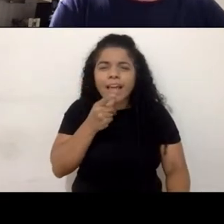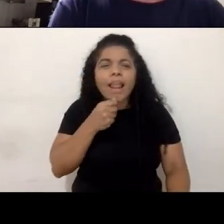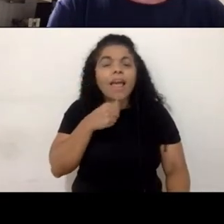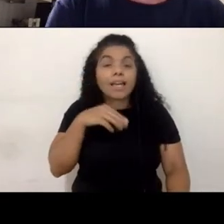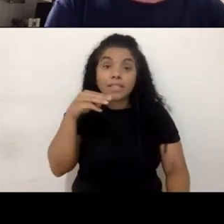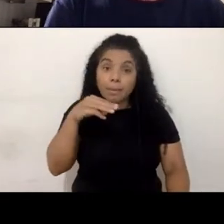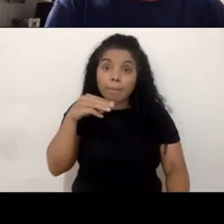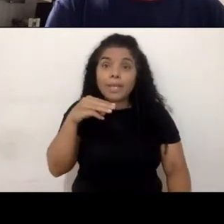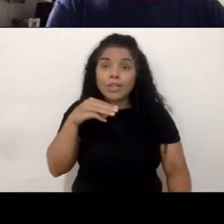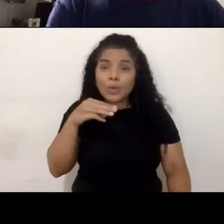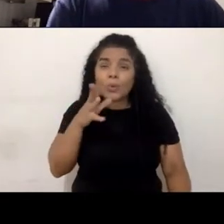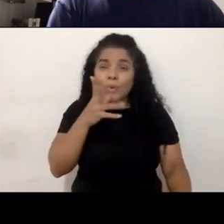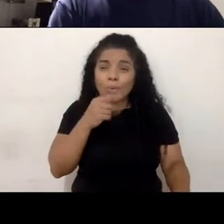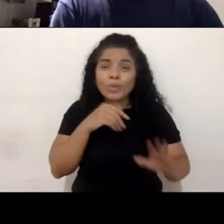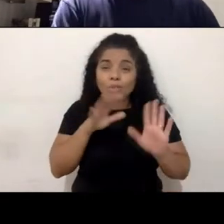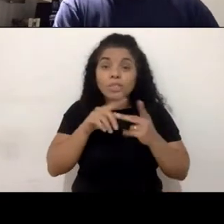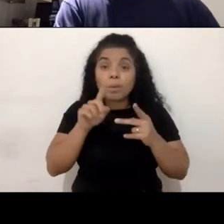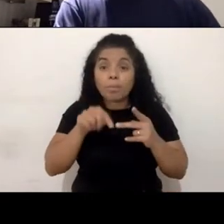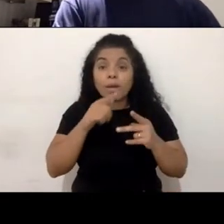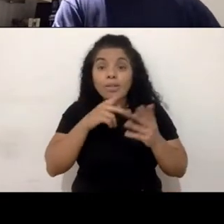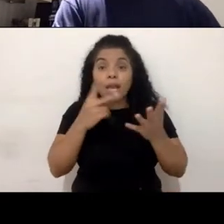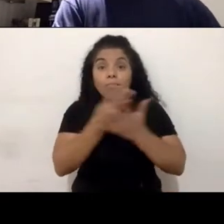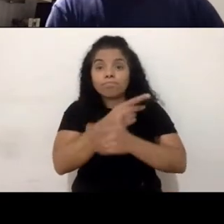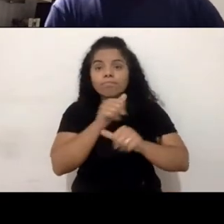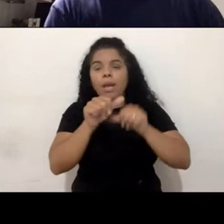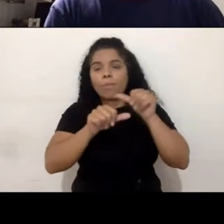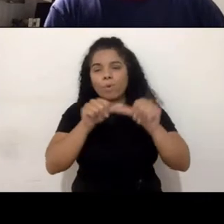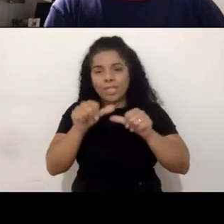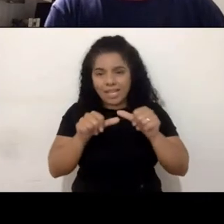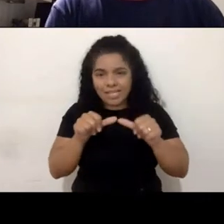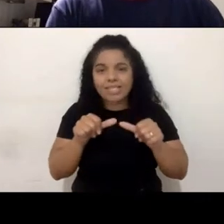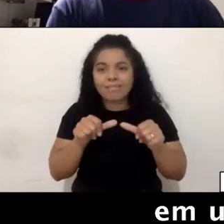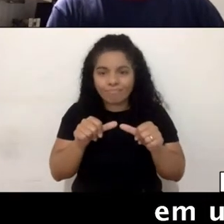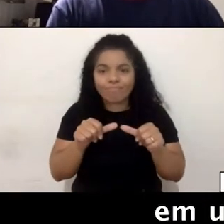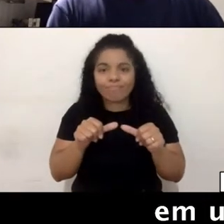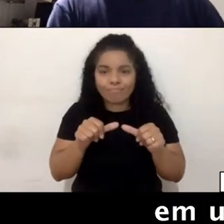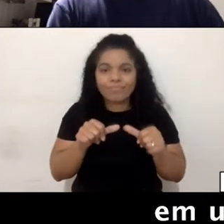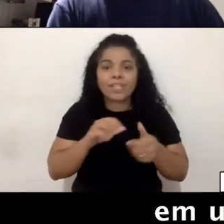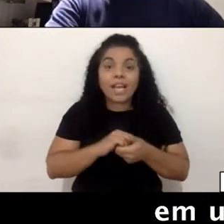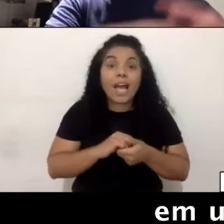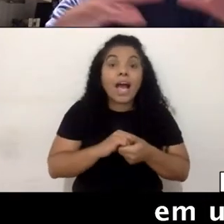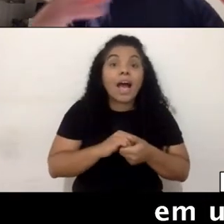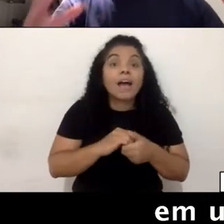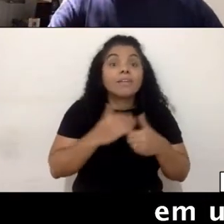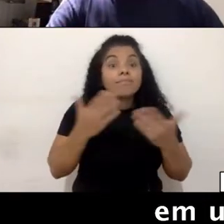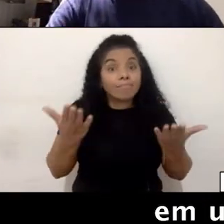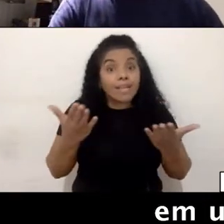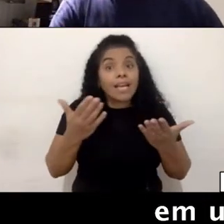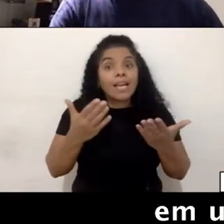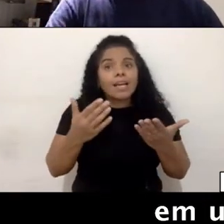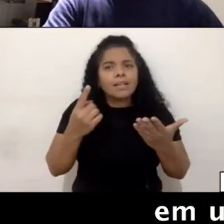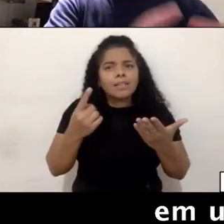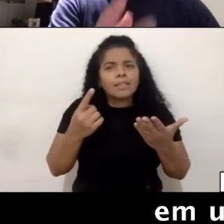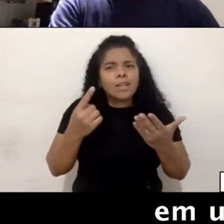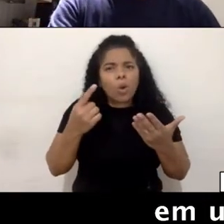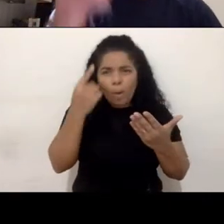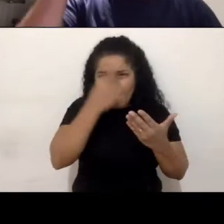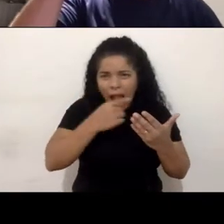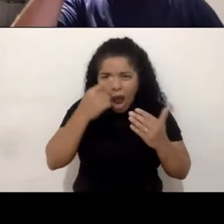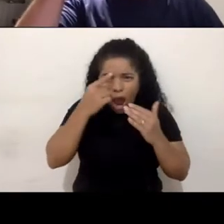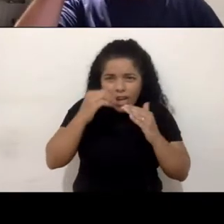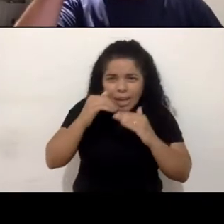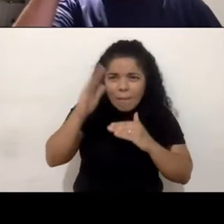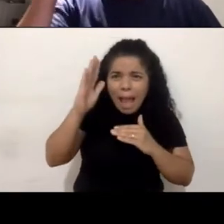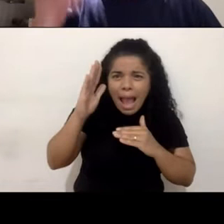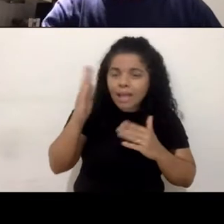change. But an hour or more is quite significant. And this was because they had everything in an instance of their infrastructure all